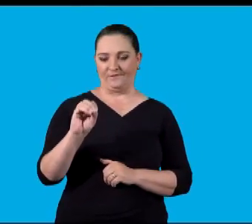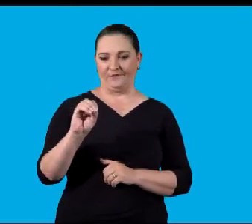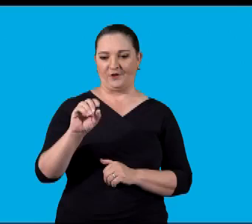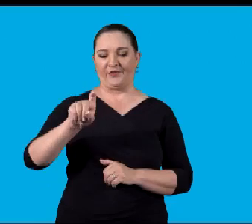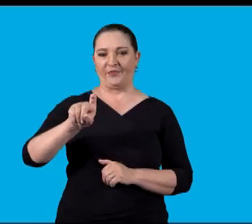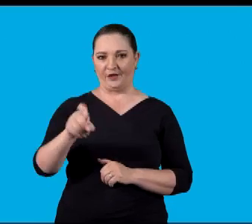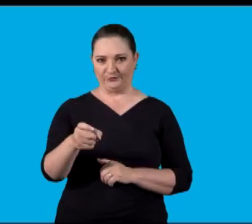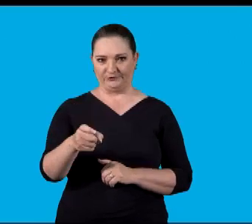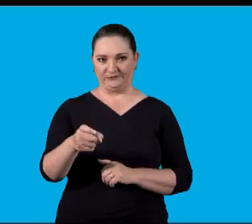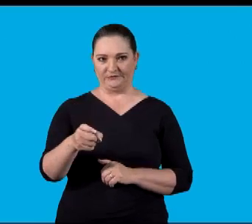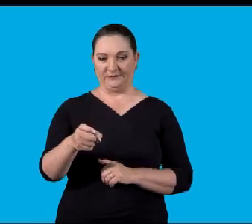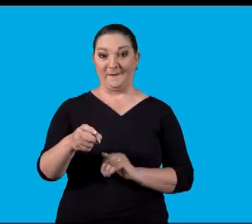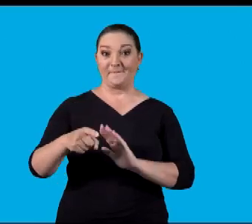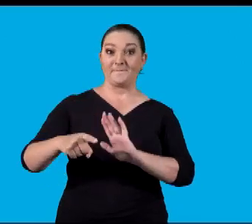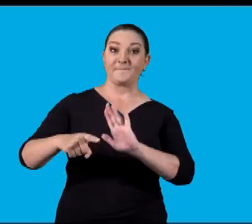770,000